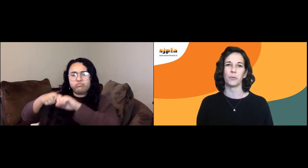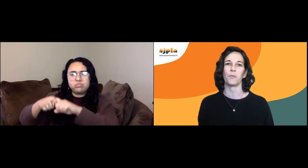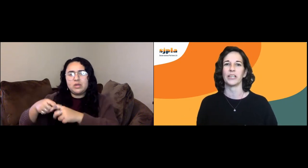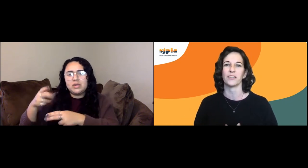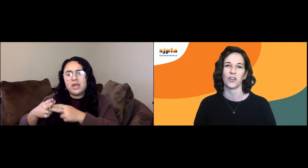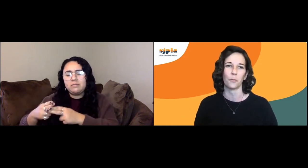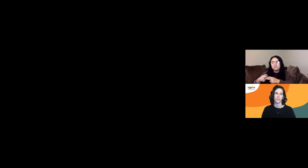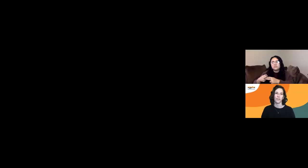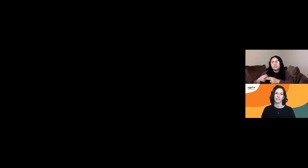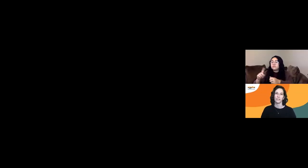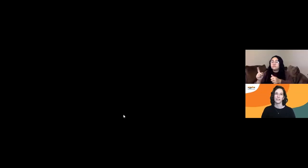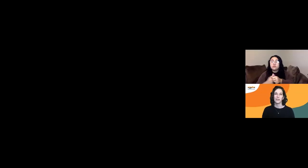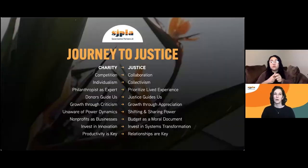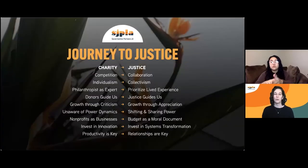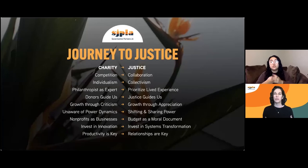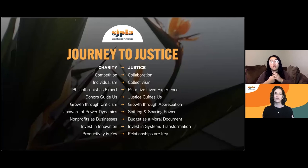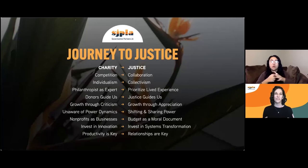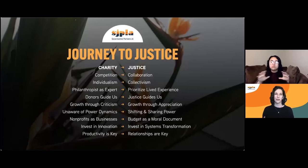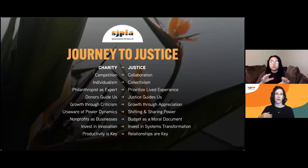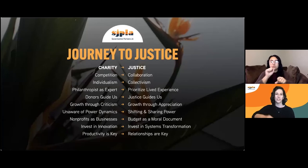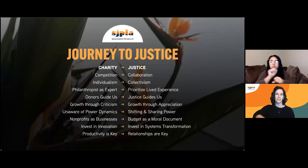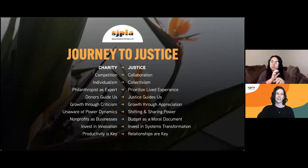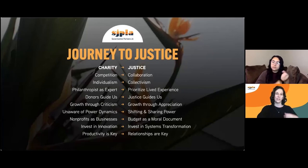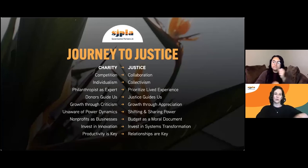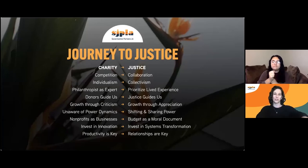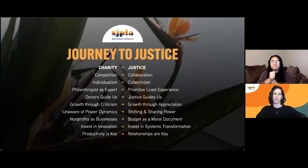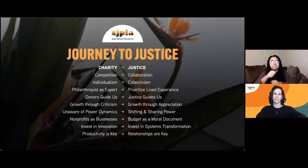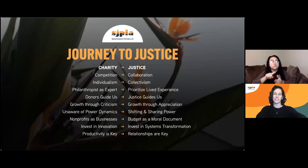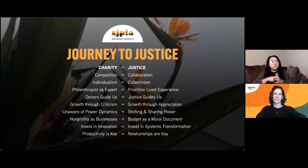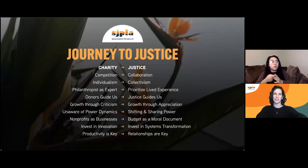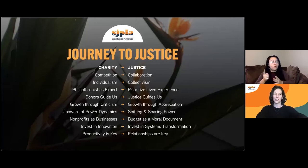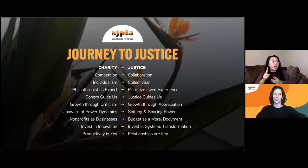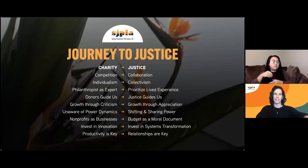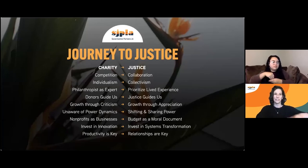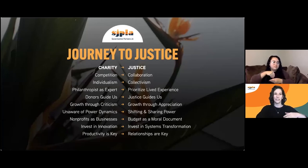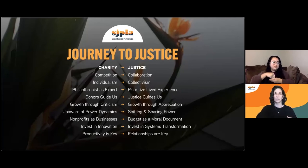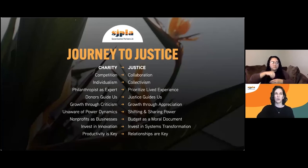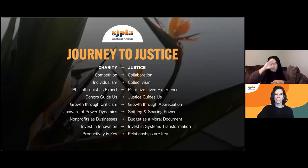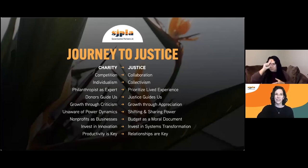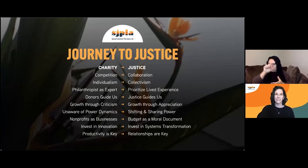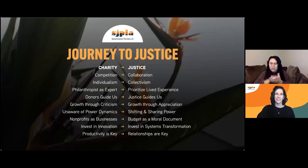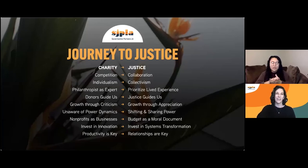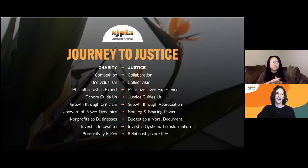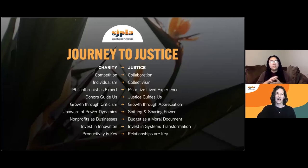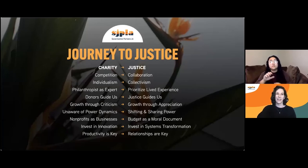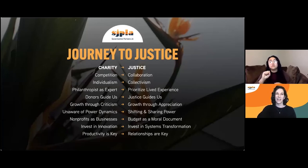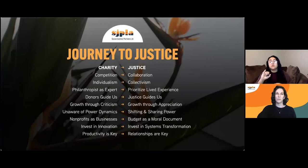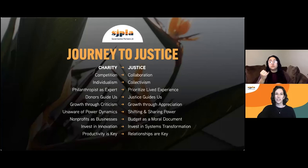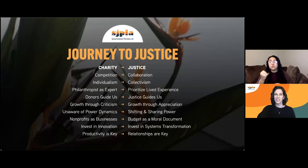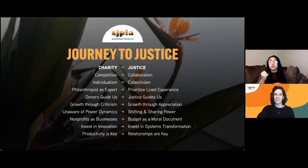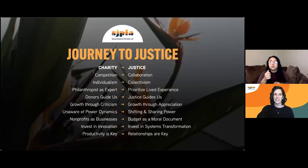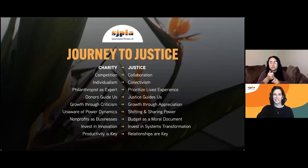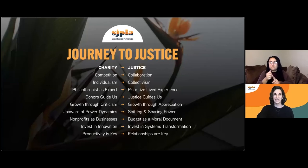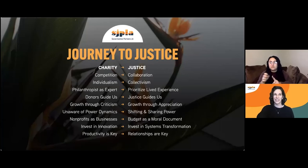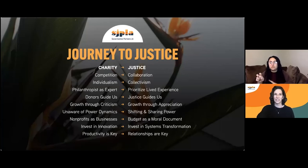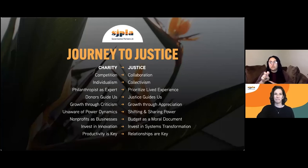work, we wanted to start within. We believe very much that social justice is a journey. It's a process as much as it